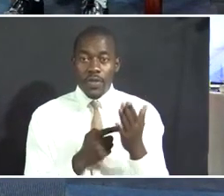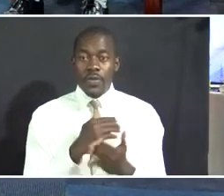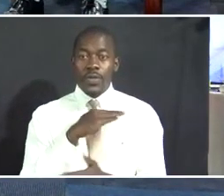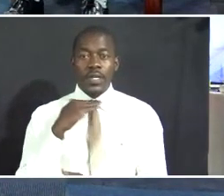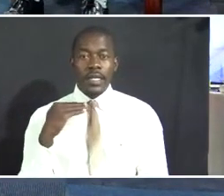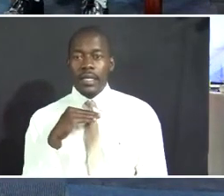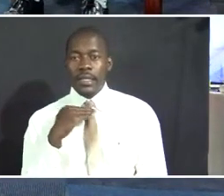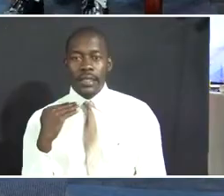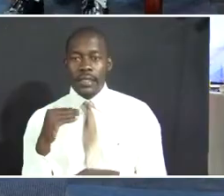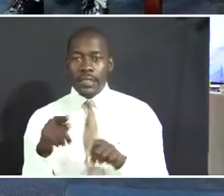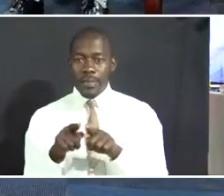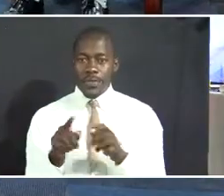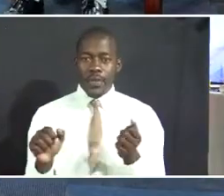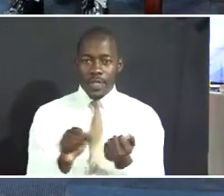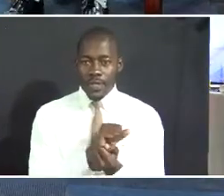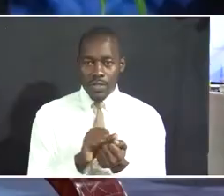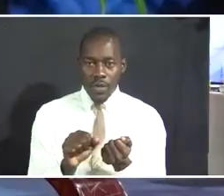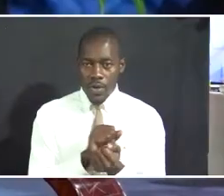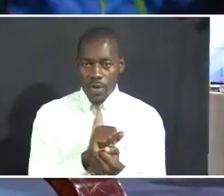destroy.